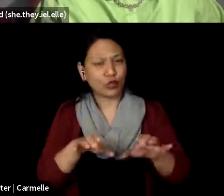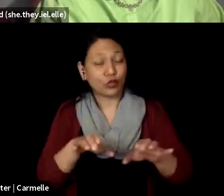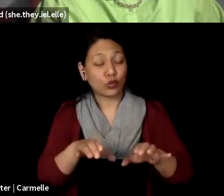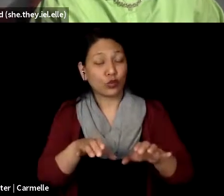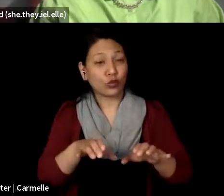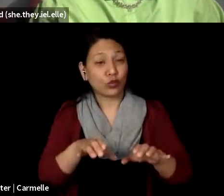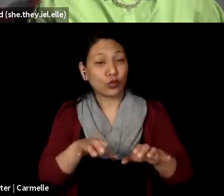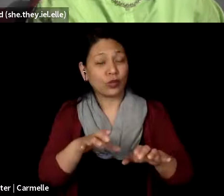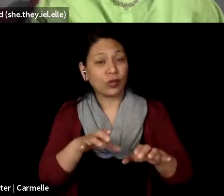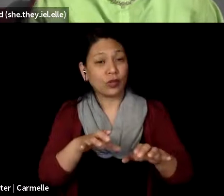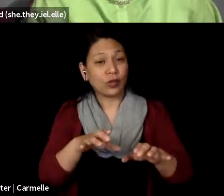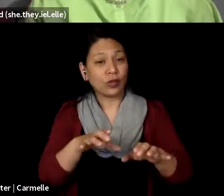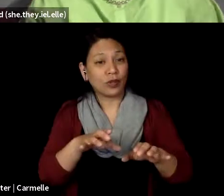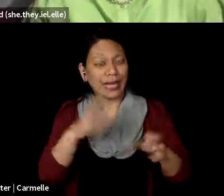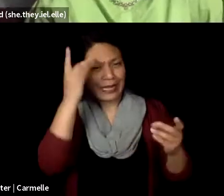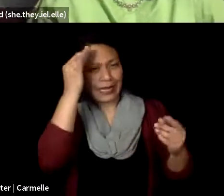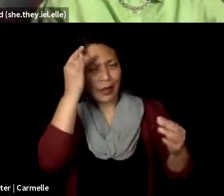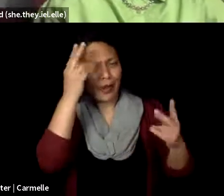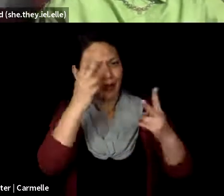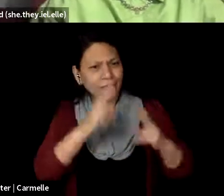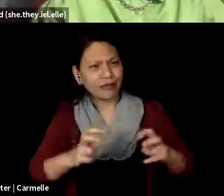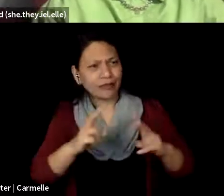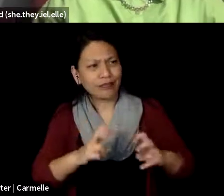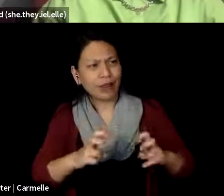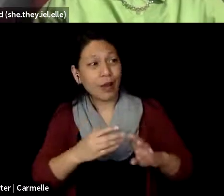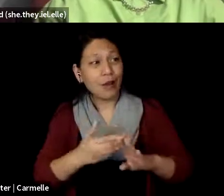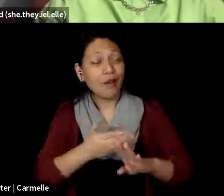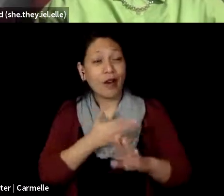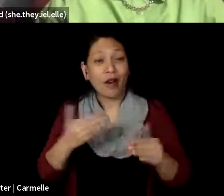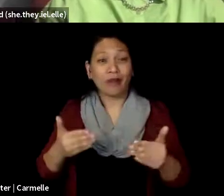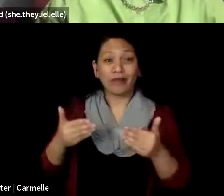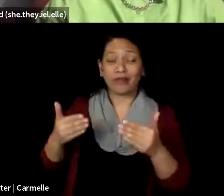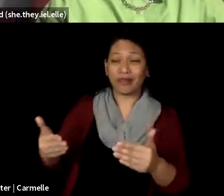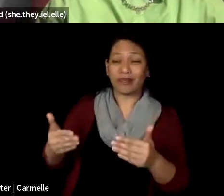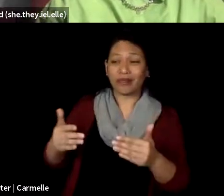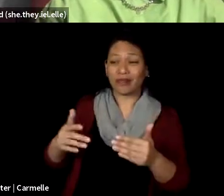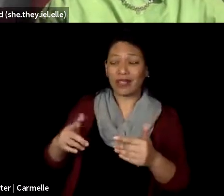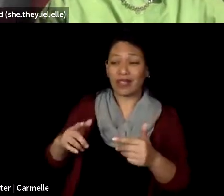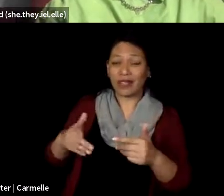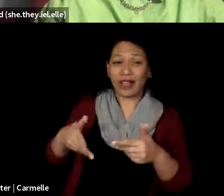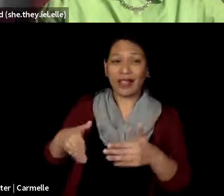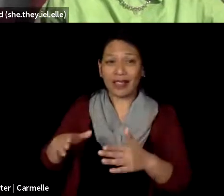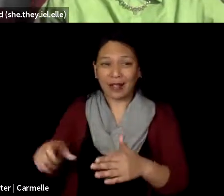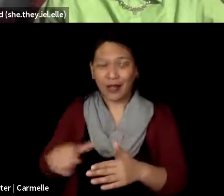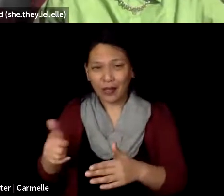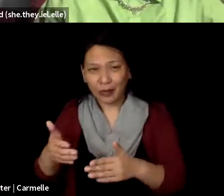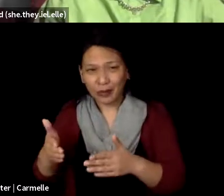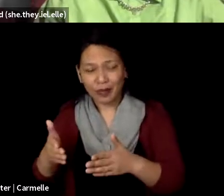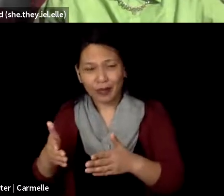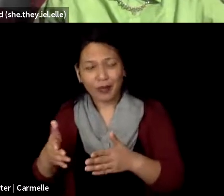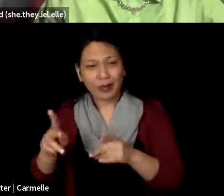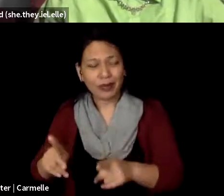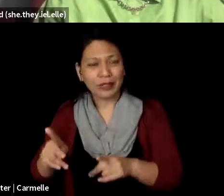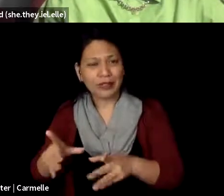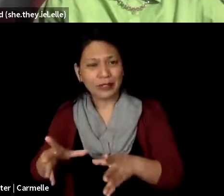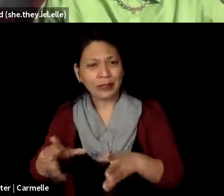can, like, 100% in all honesty, give it over to somebody else, right? Like, I can give it,